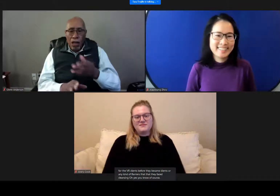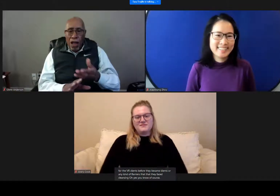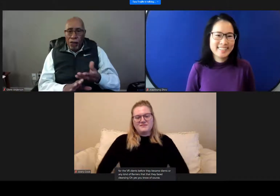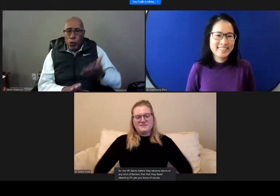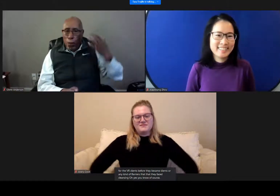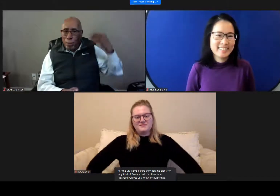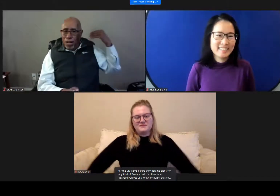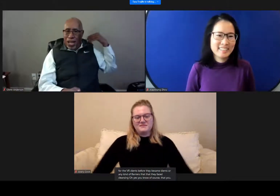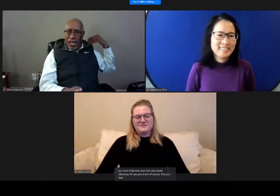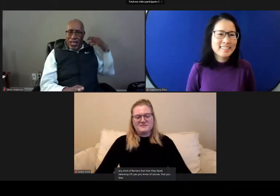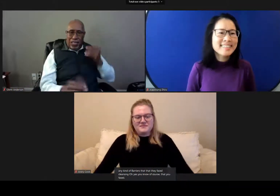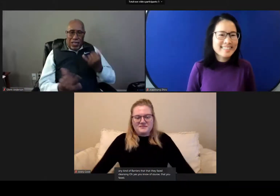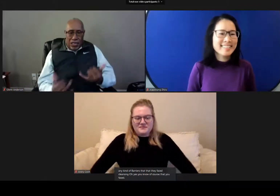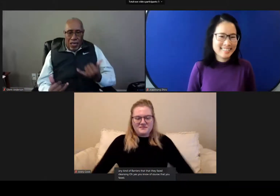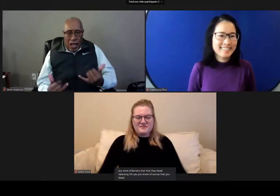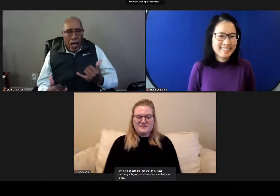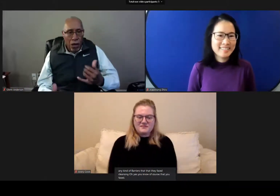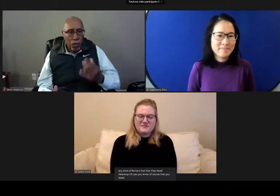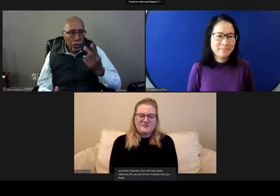that you faced.